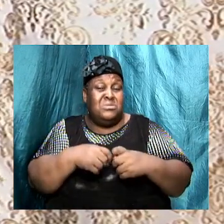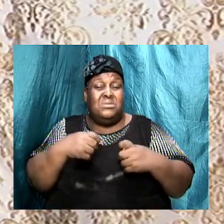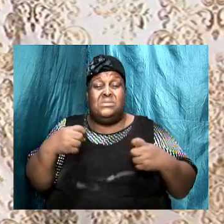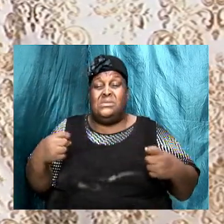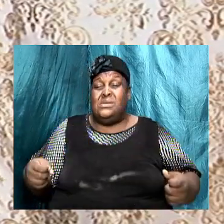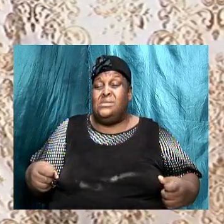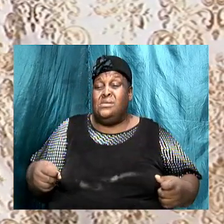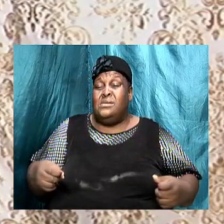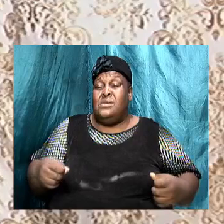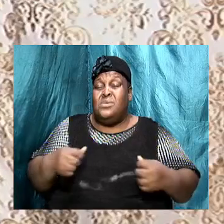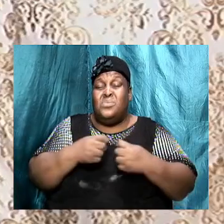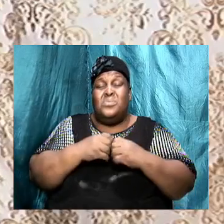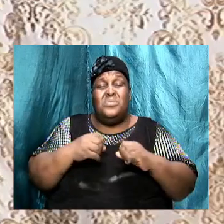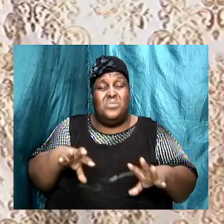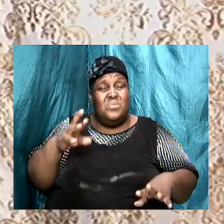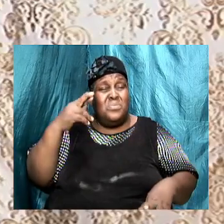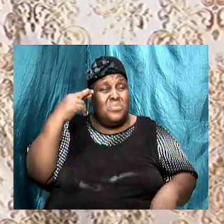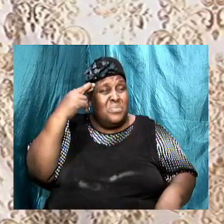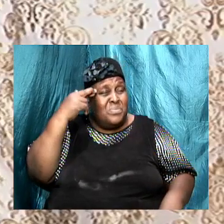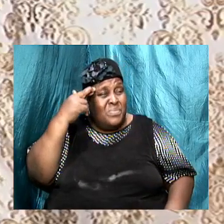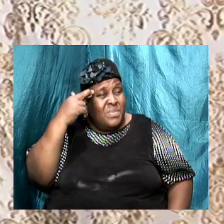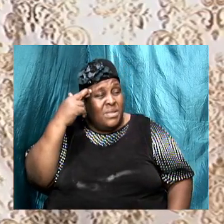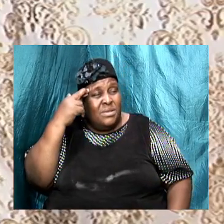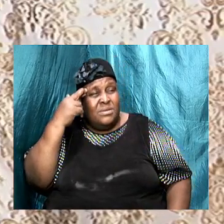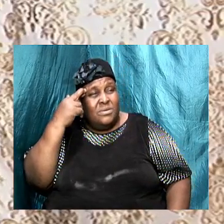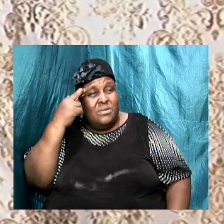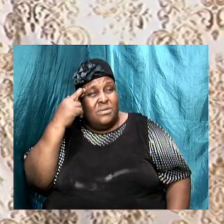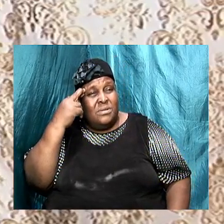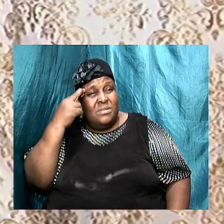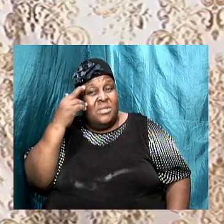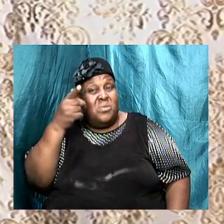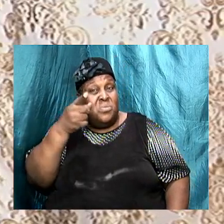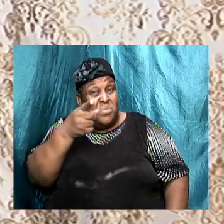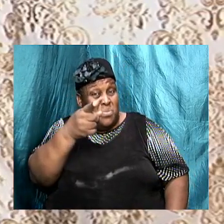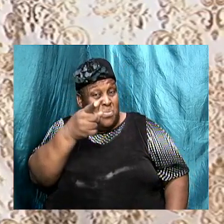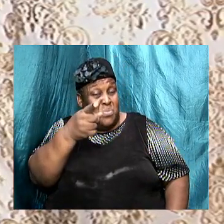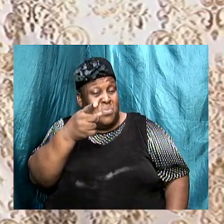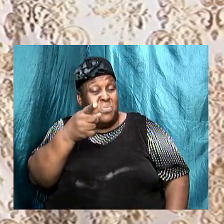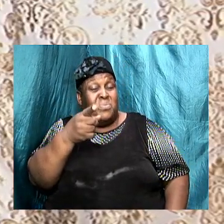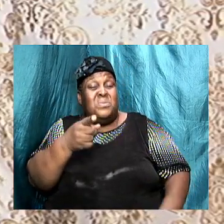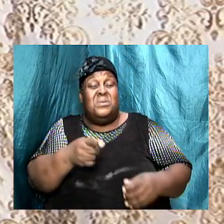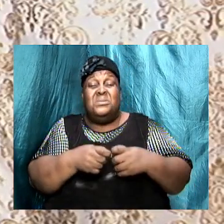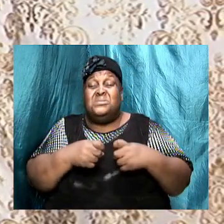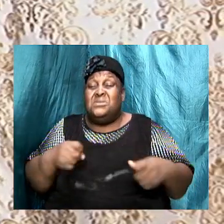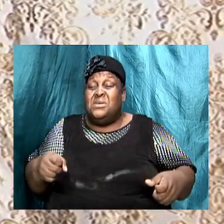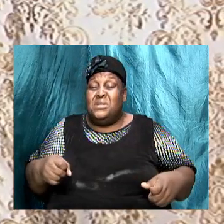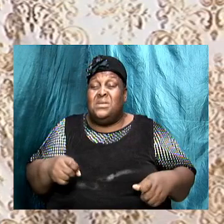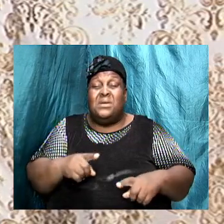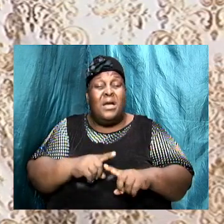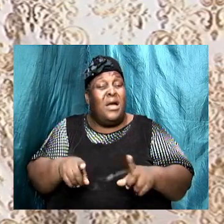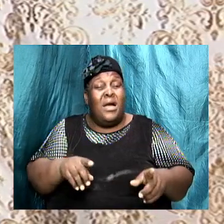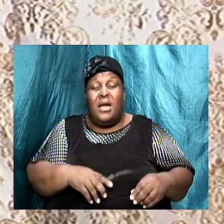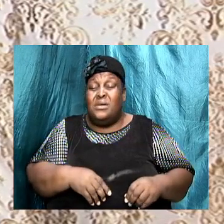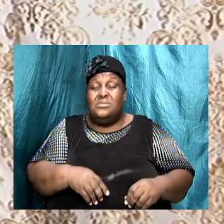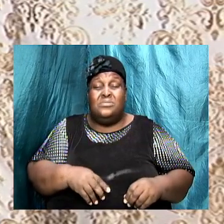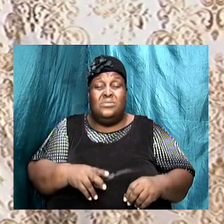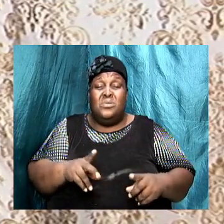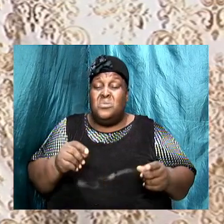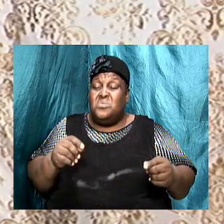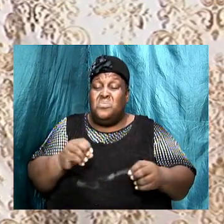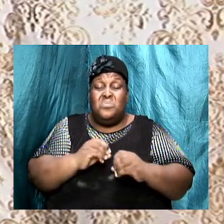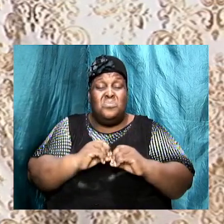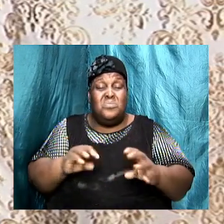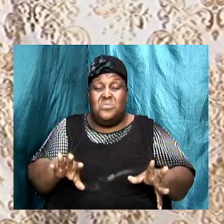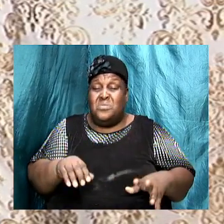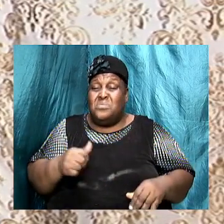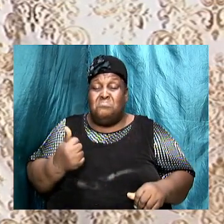without the recognizing that they are in sin, they cannot take the next step that should be